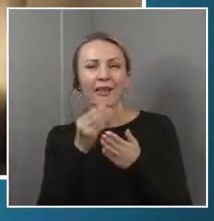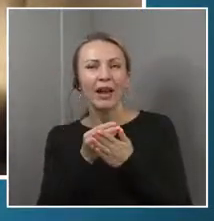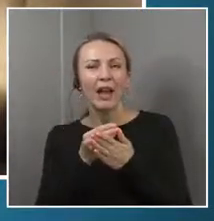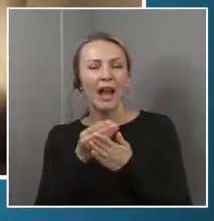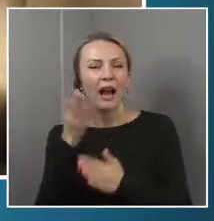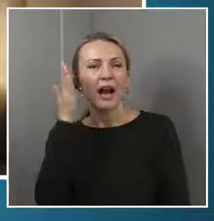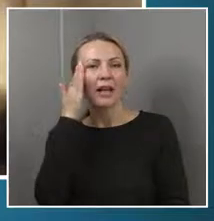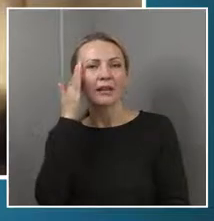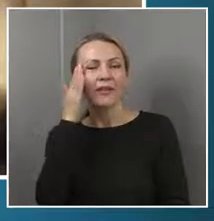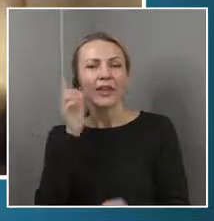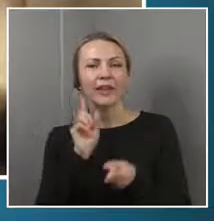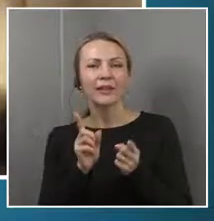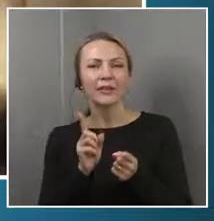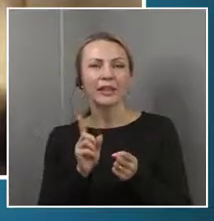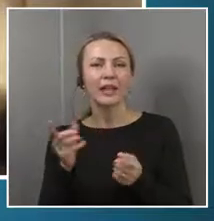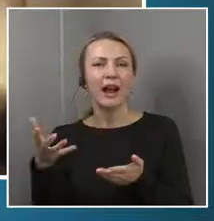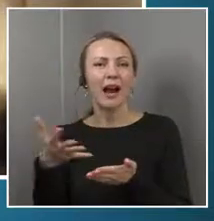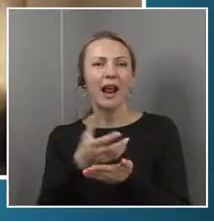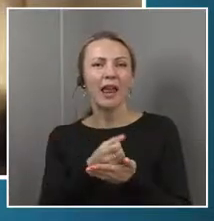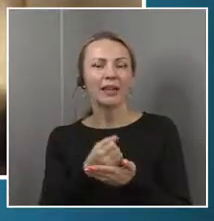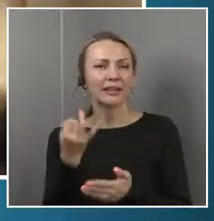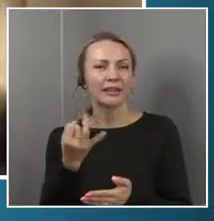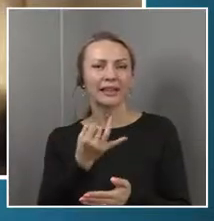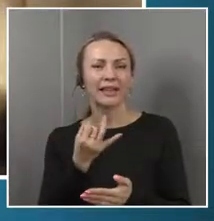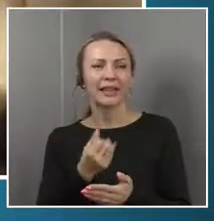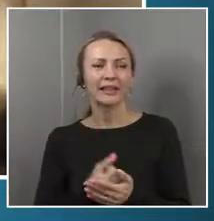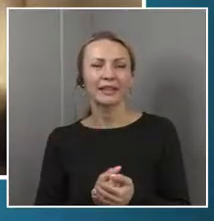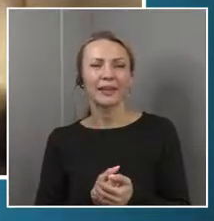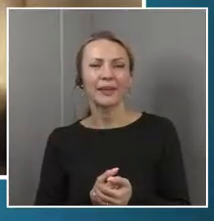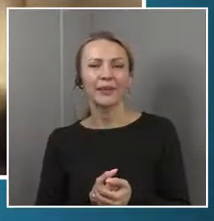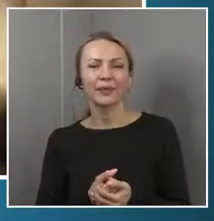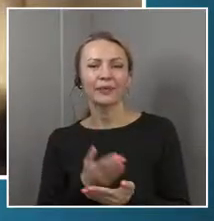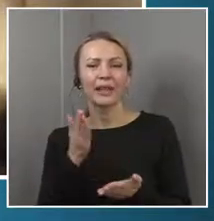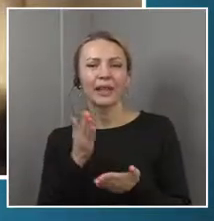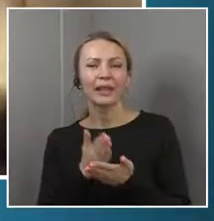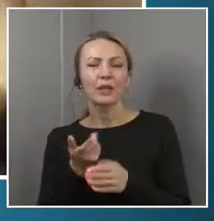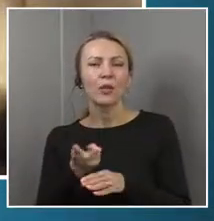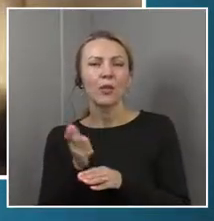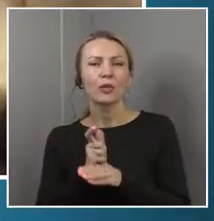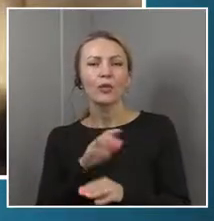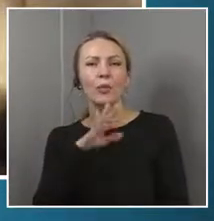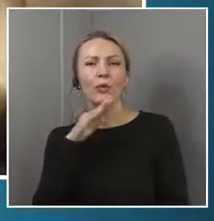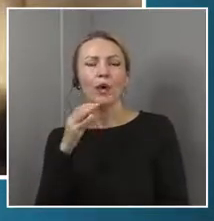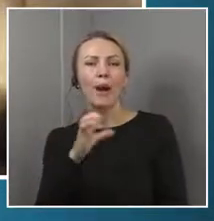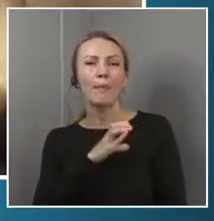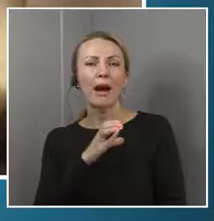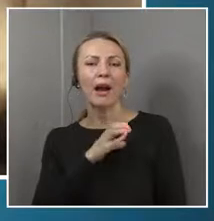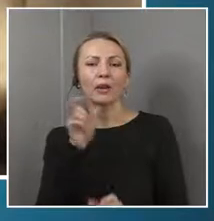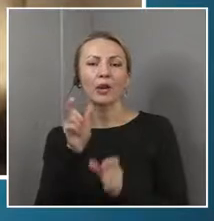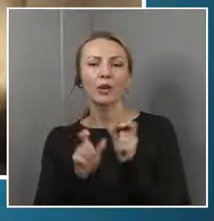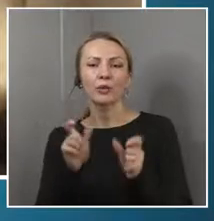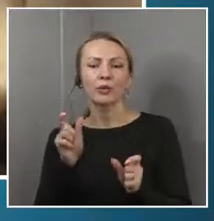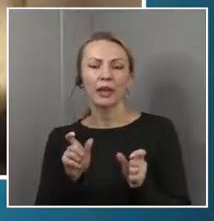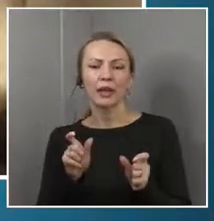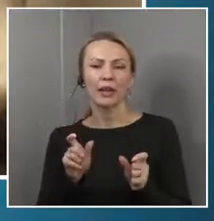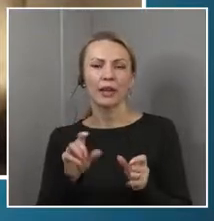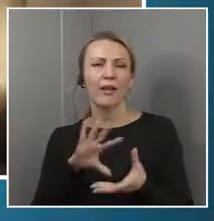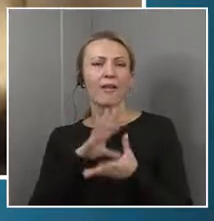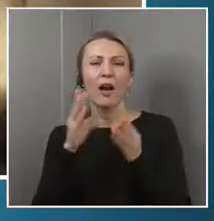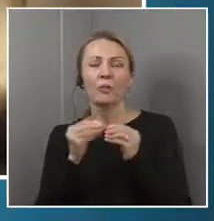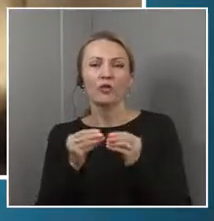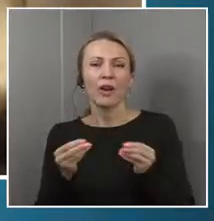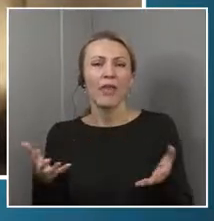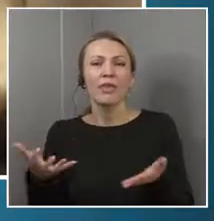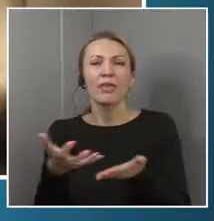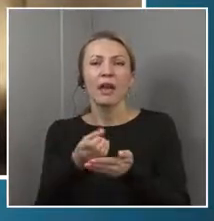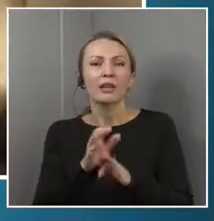And I should add that there are a lot of wealthy people who don't collect art at all. So it's not just a function of money, and that's where the passion